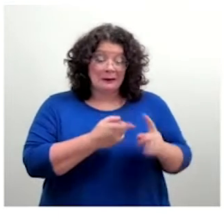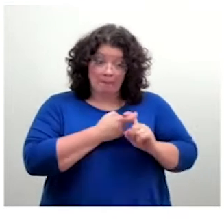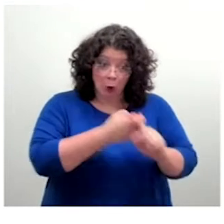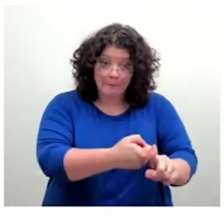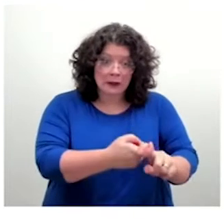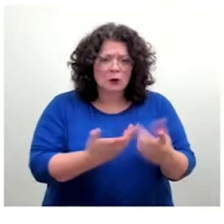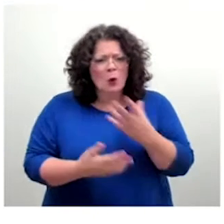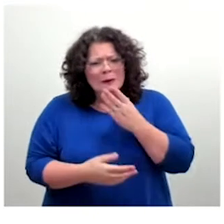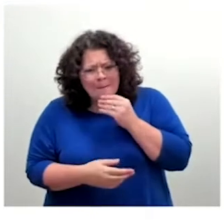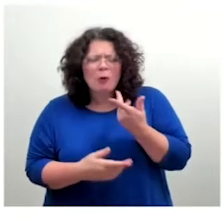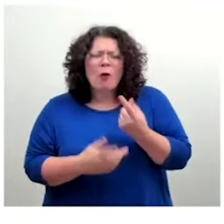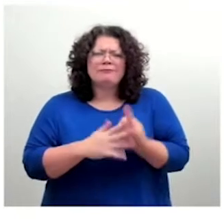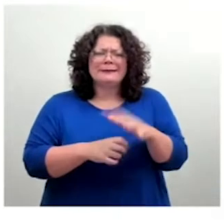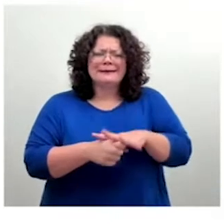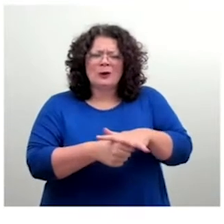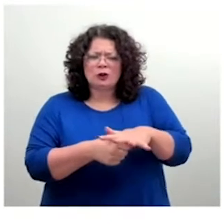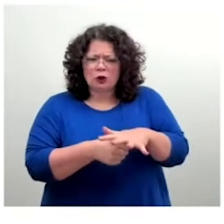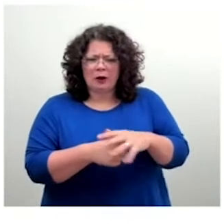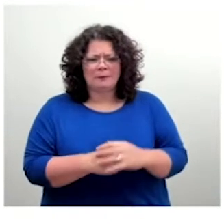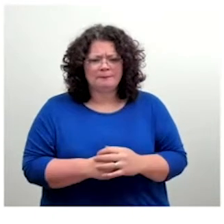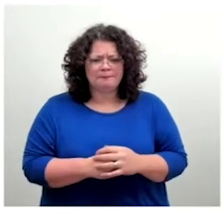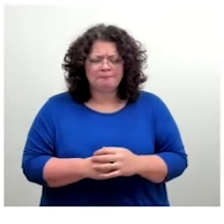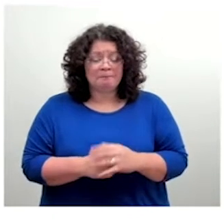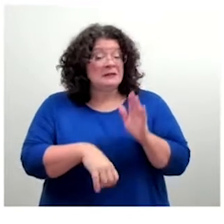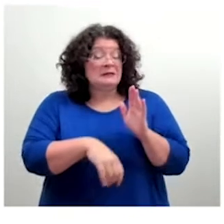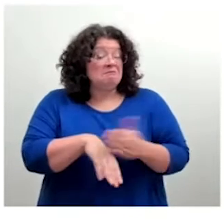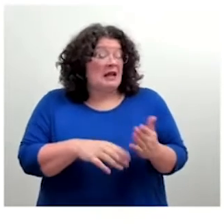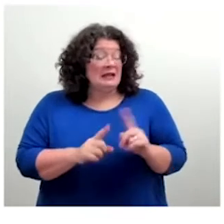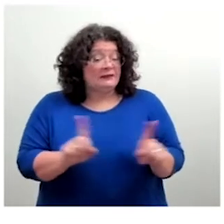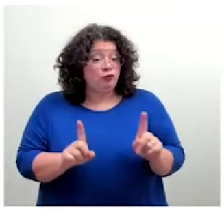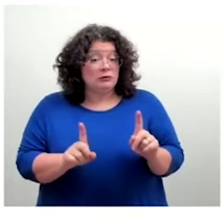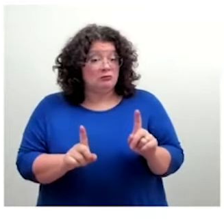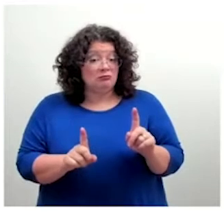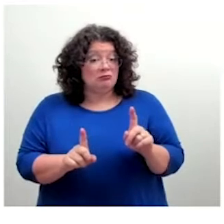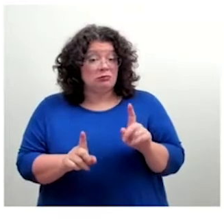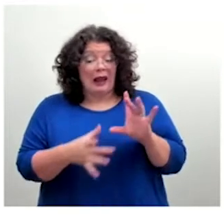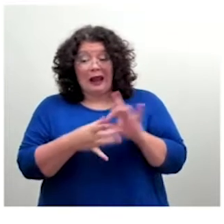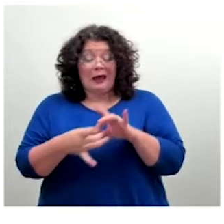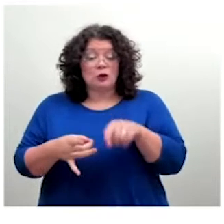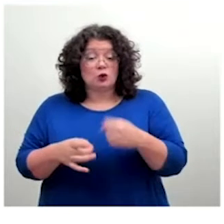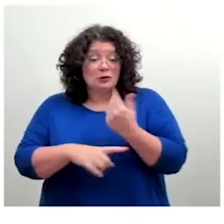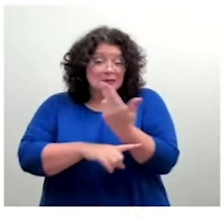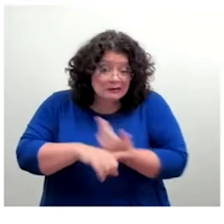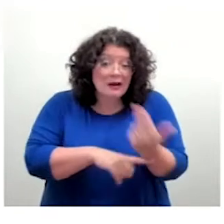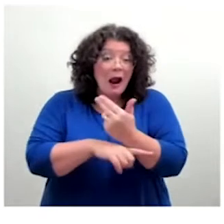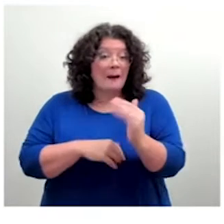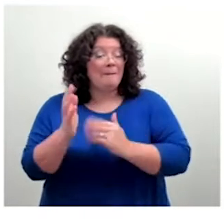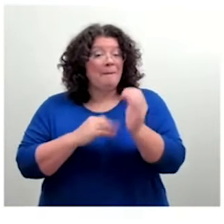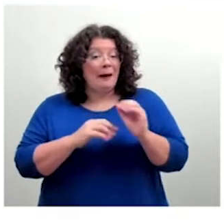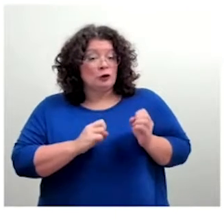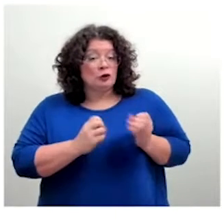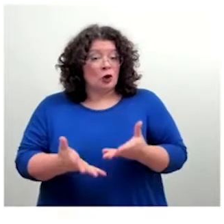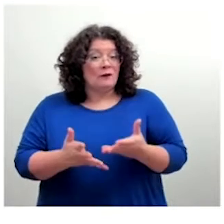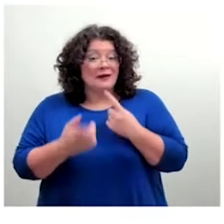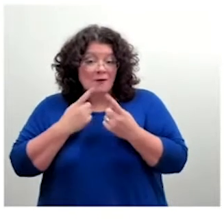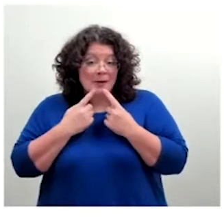Accessibility isn't something new for GDS. It's built into our design standards and ways of working. But making online services accessible